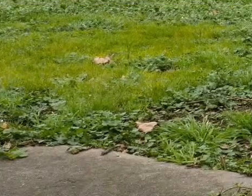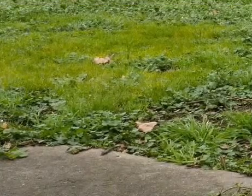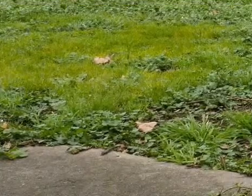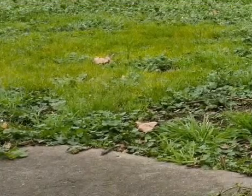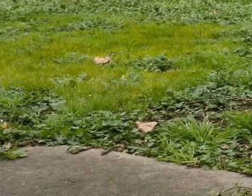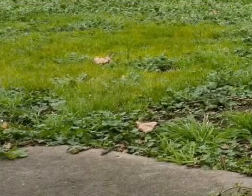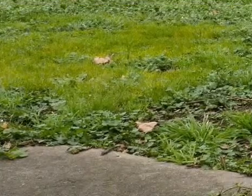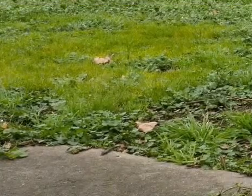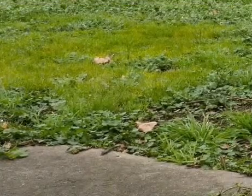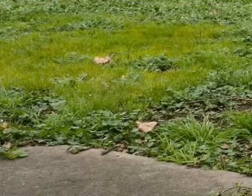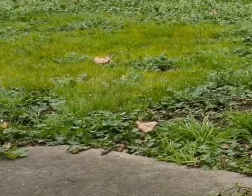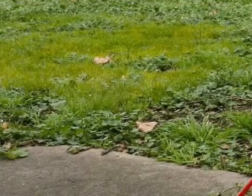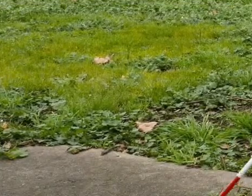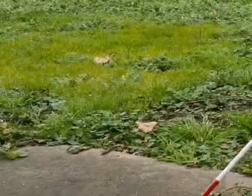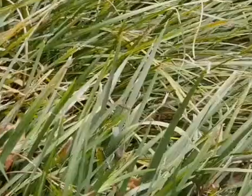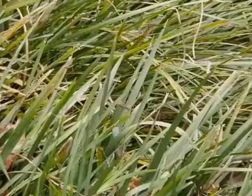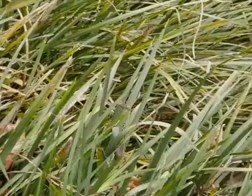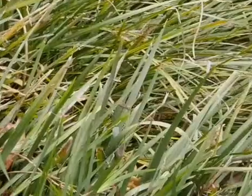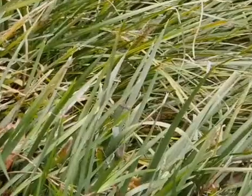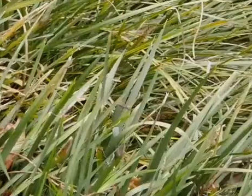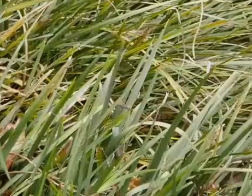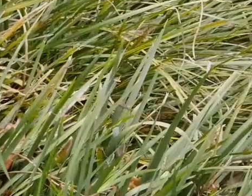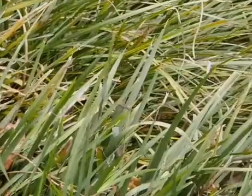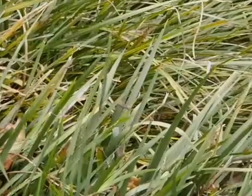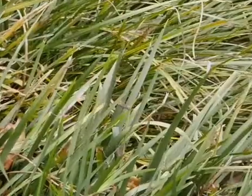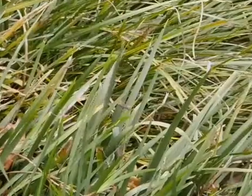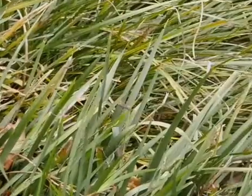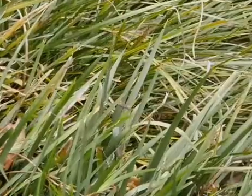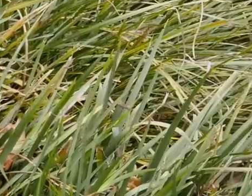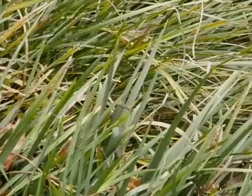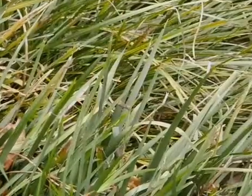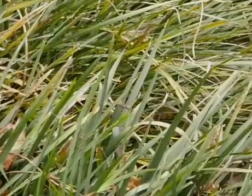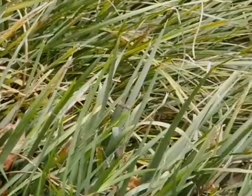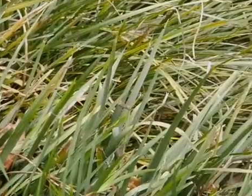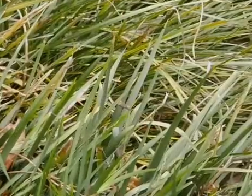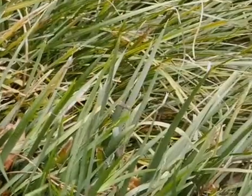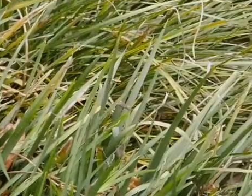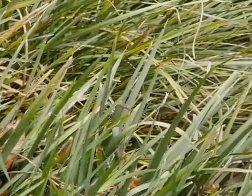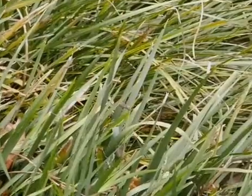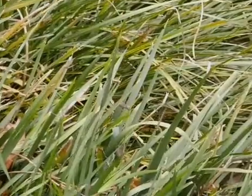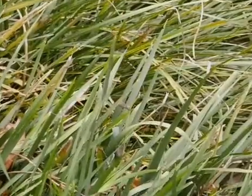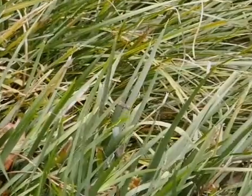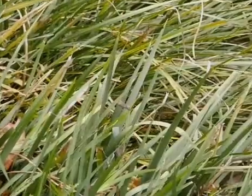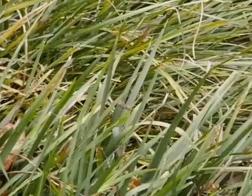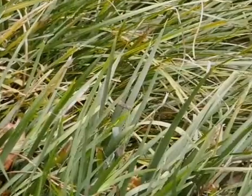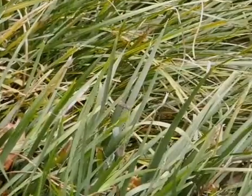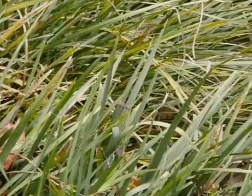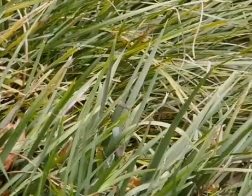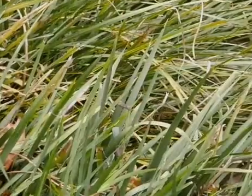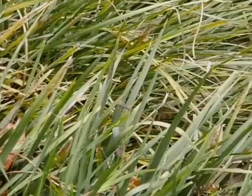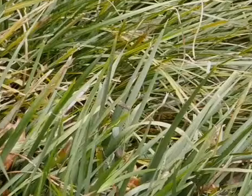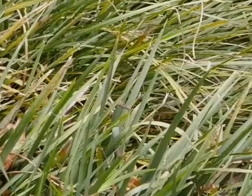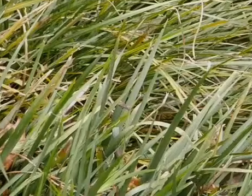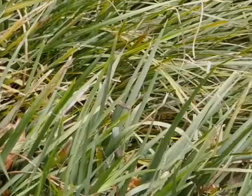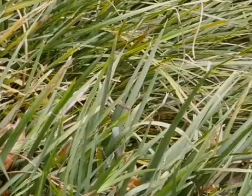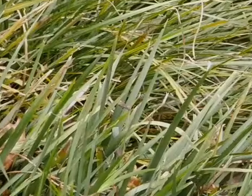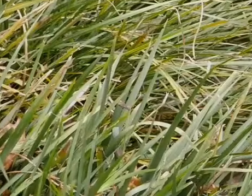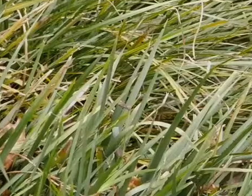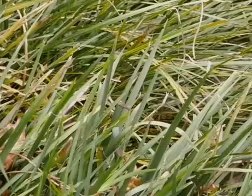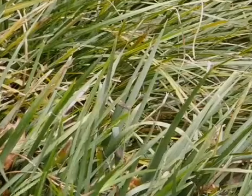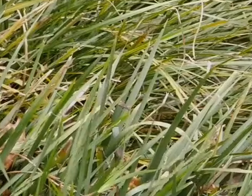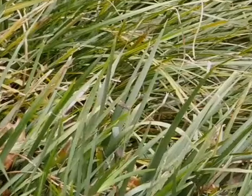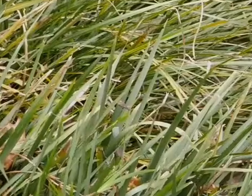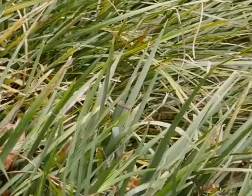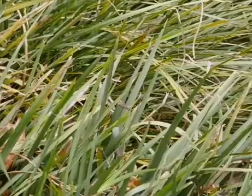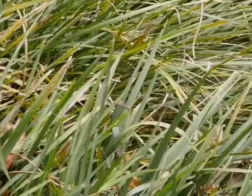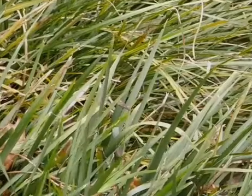in Sale, Gippsland, Victoria. Volunteering is my everything. It gives me something to strive for, and it